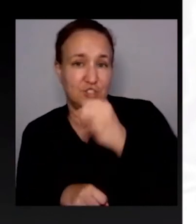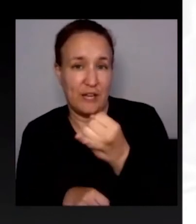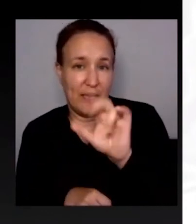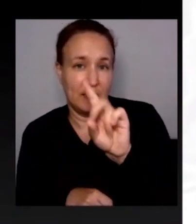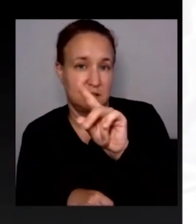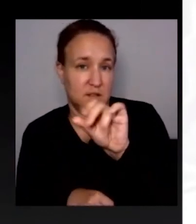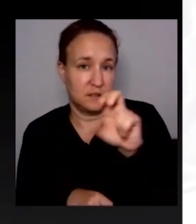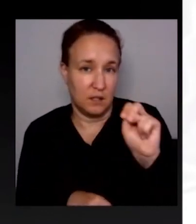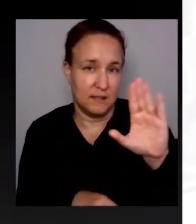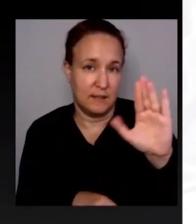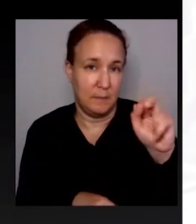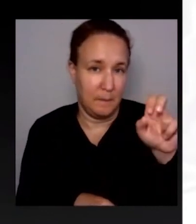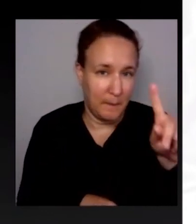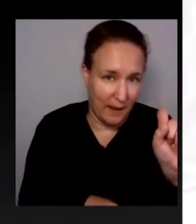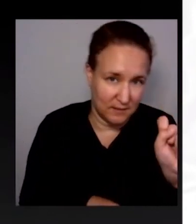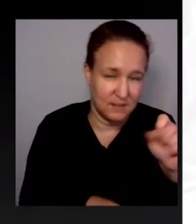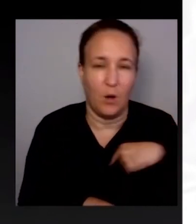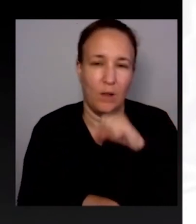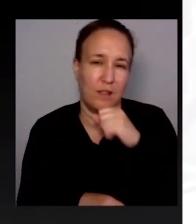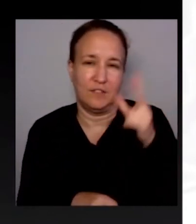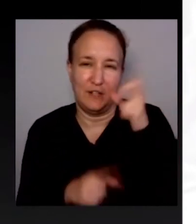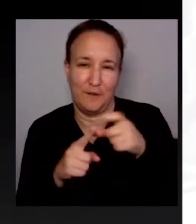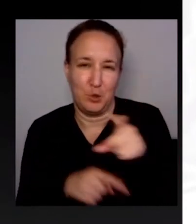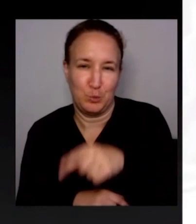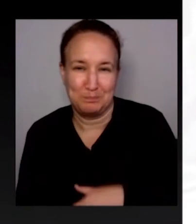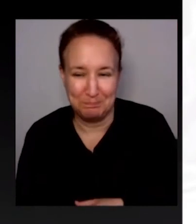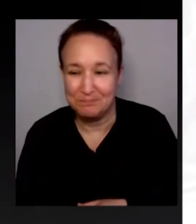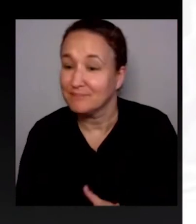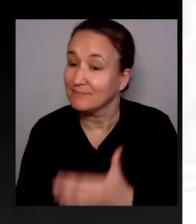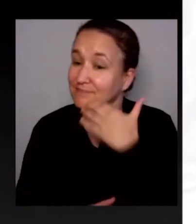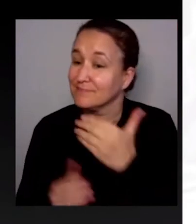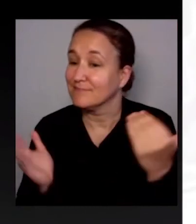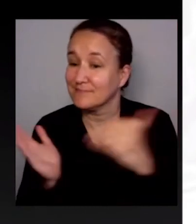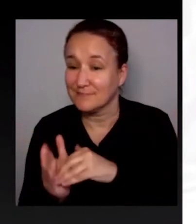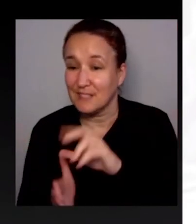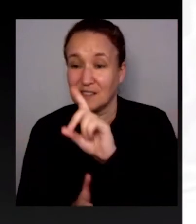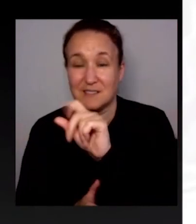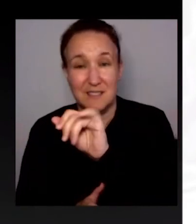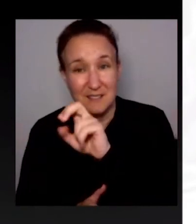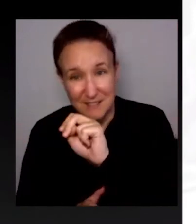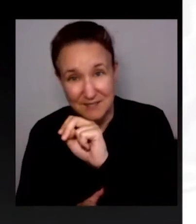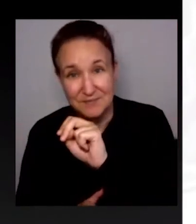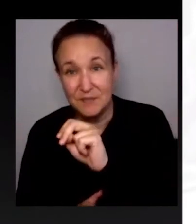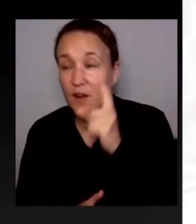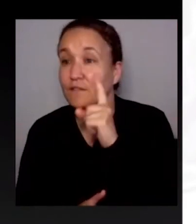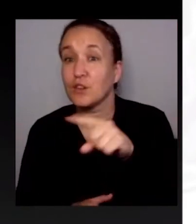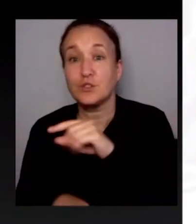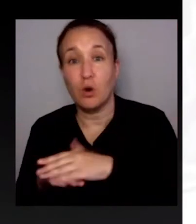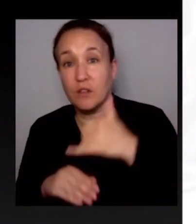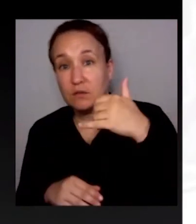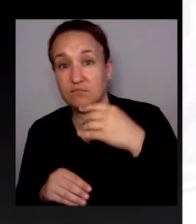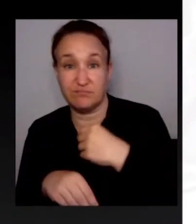hear follow-up. All right, fantastic. Thanks again, Dalton. And for those on the line